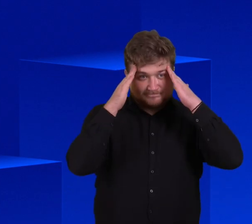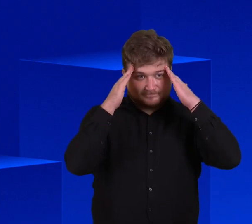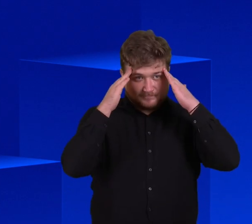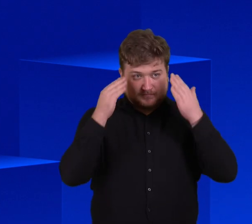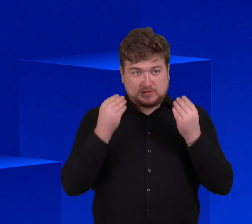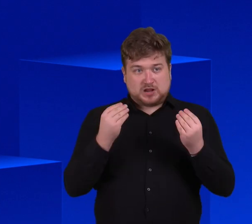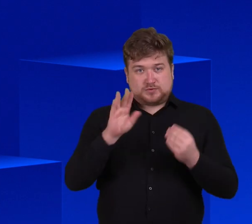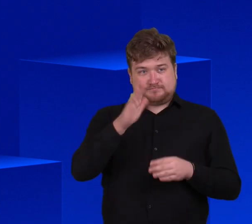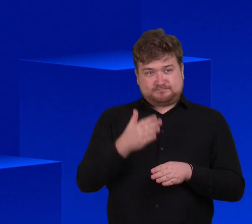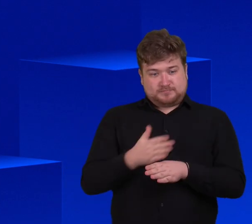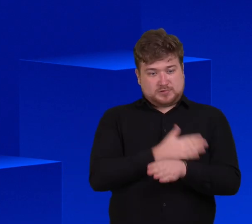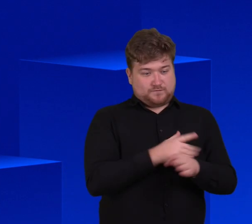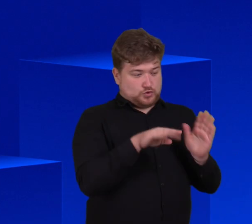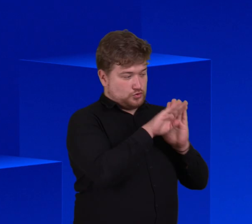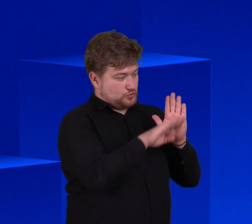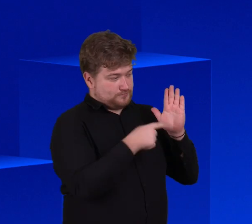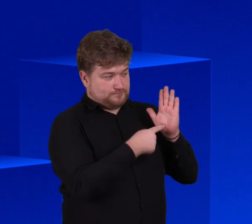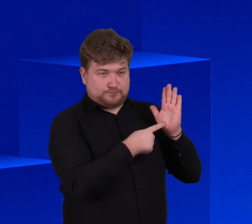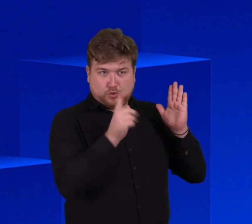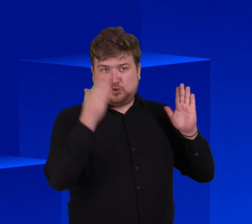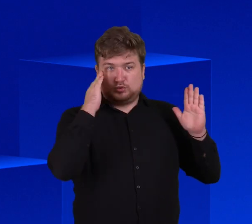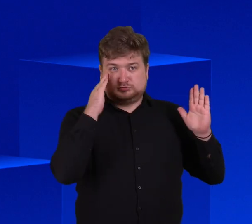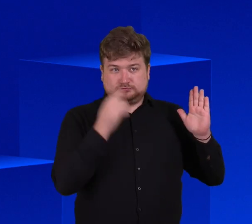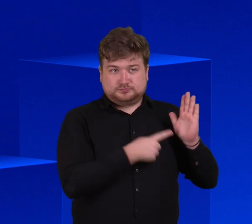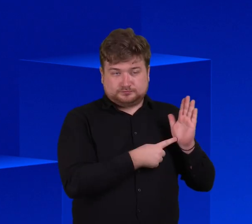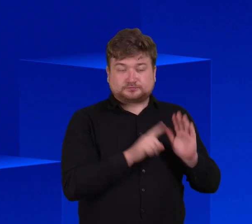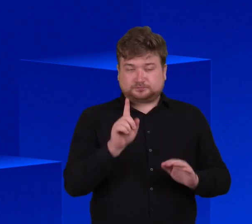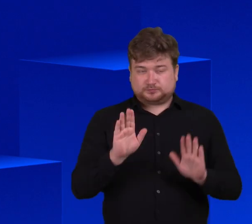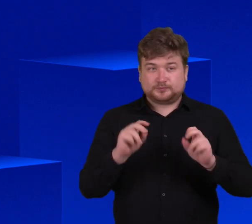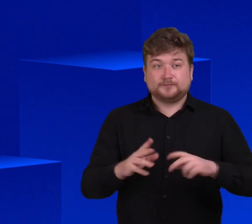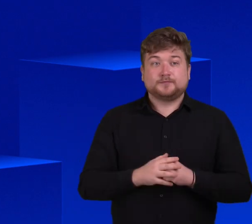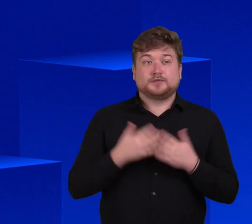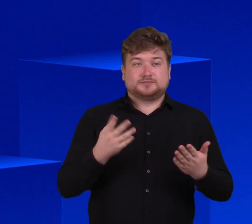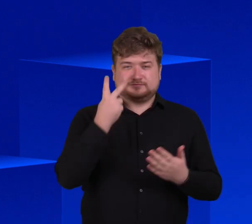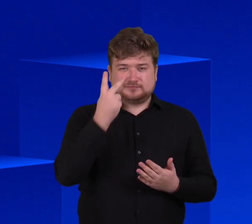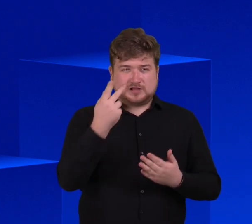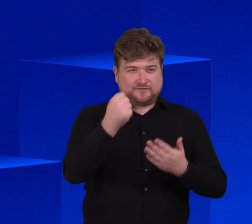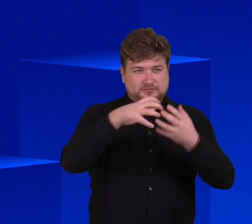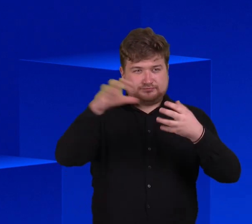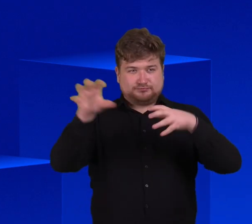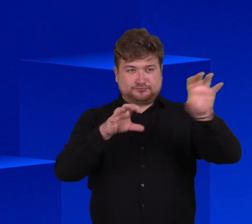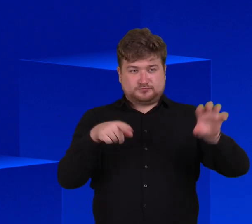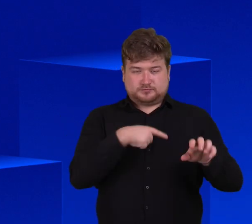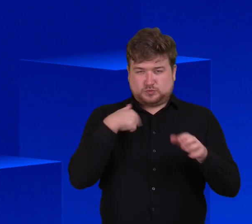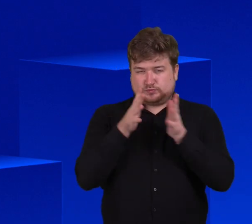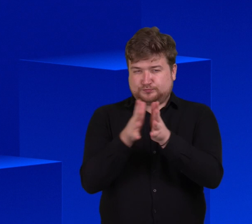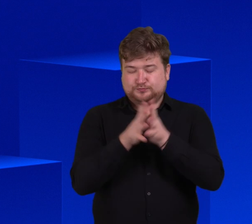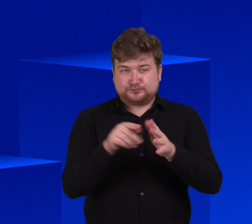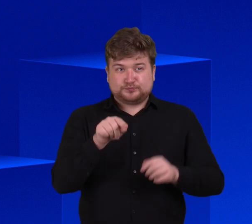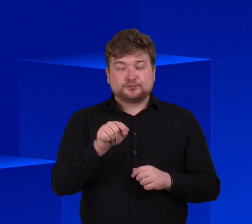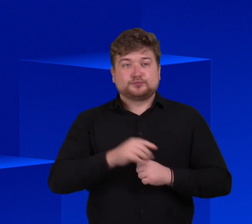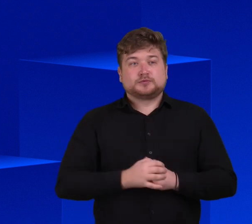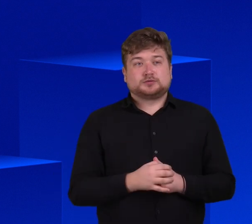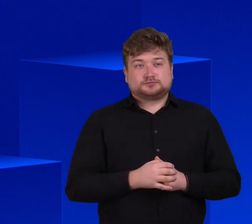divides. Of course, many of us have witnessed the former East-West divide, the Iron Curtain. It was also a